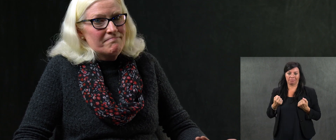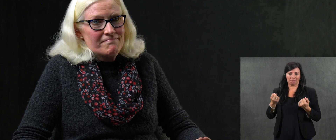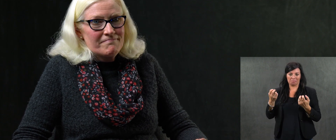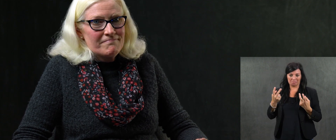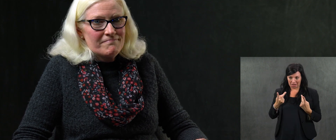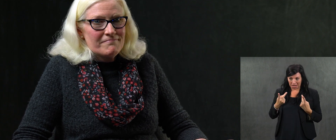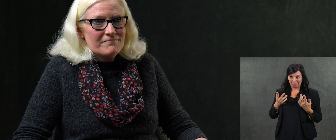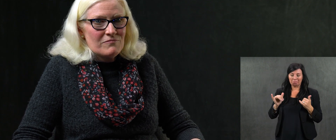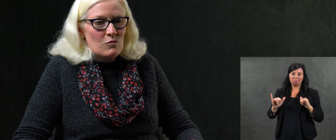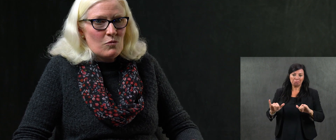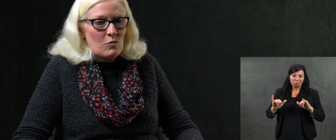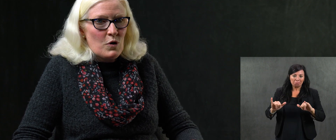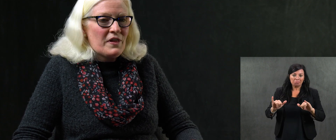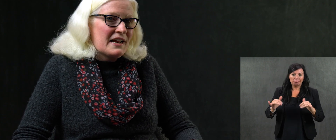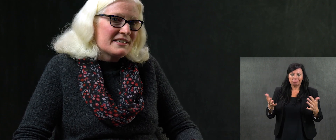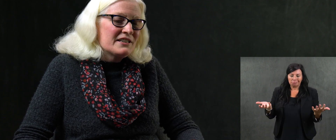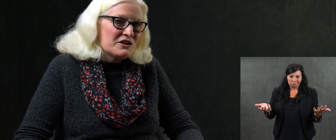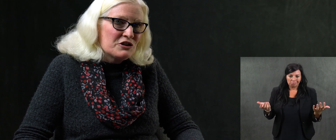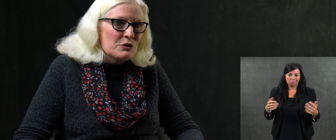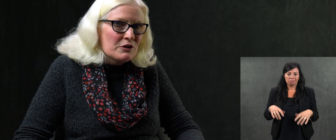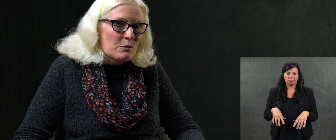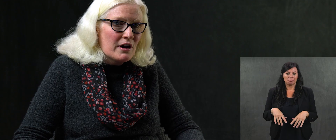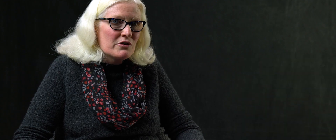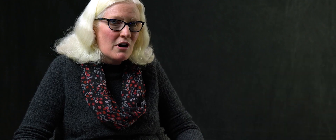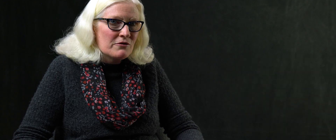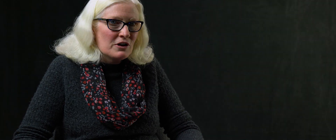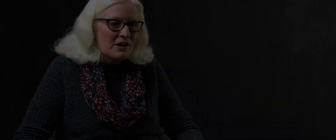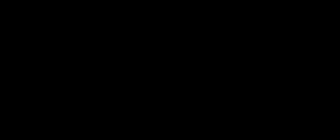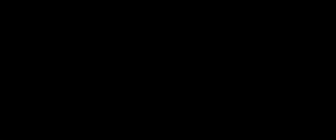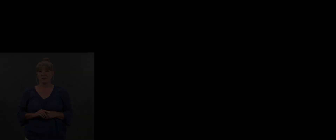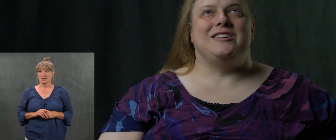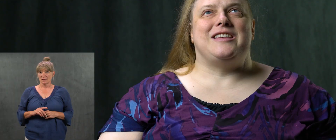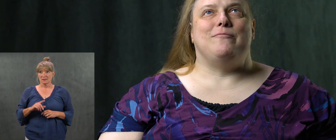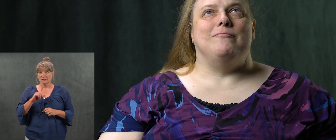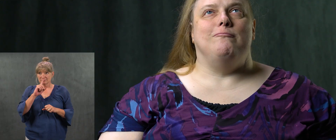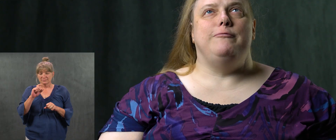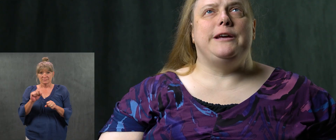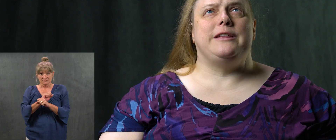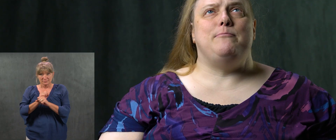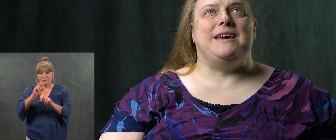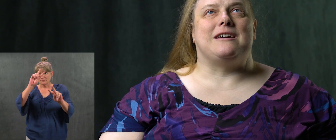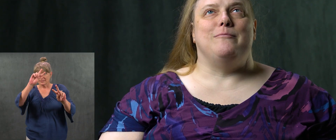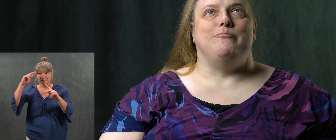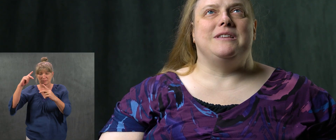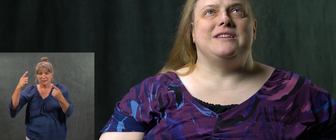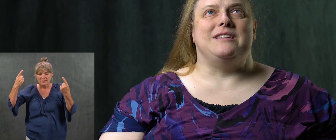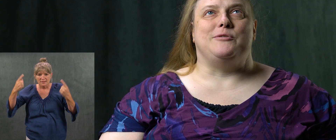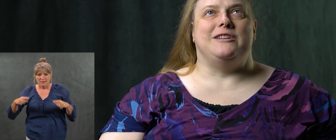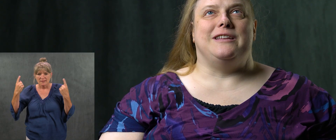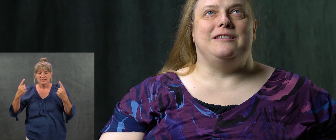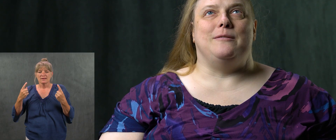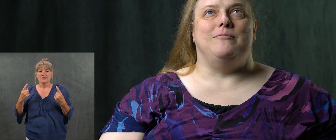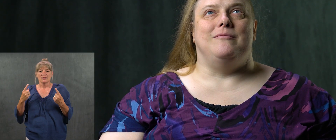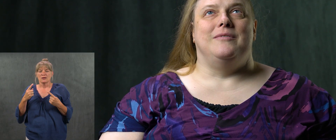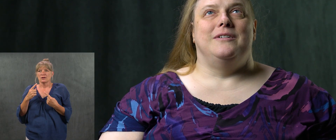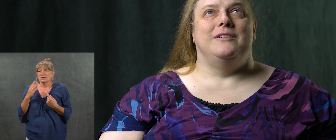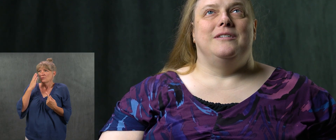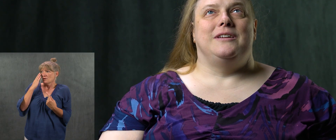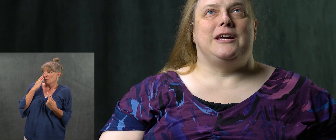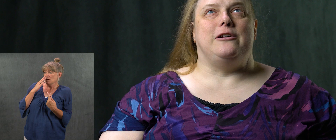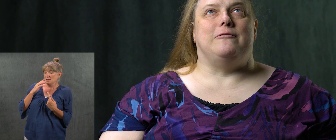rescinded what they intended to do in the way of an offer. Marty. It's just that really big misconception that